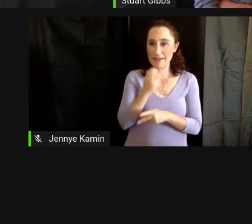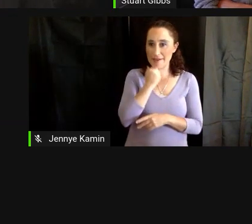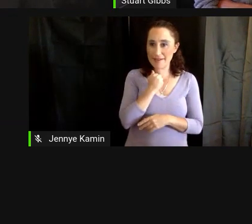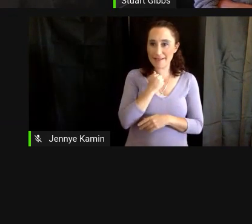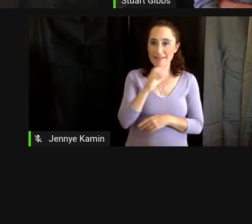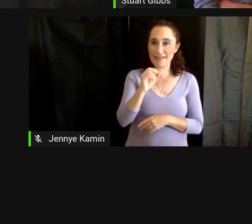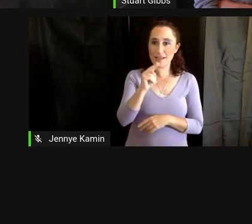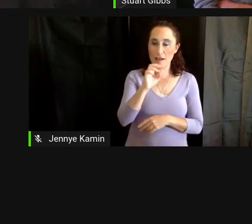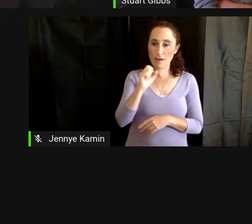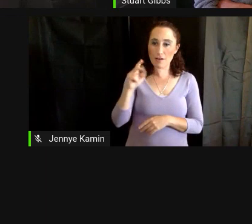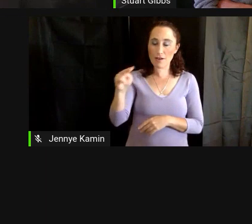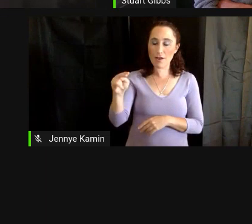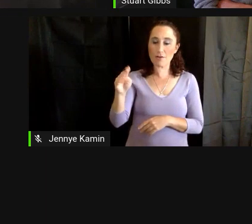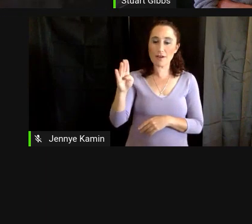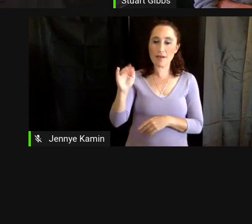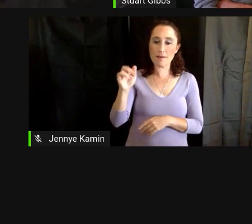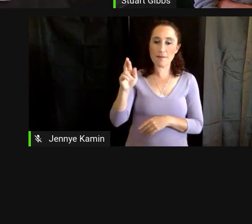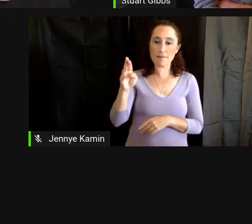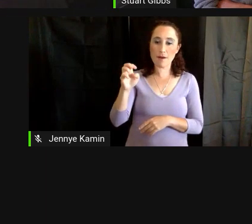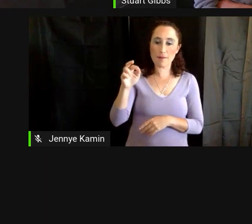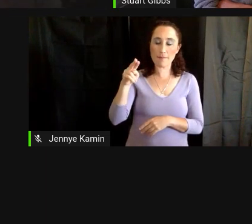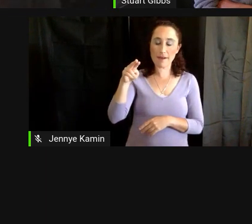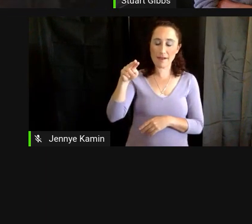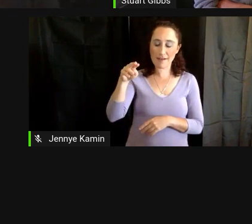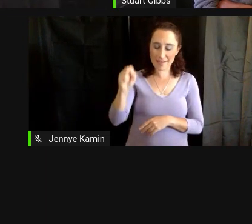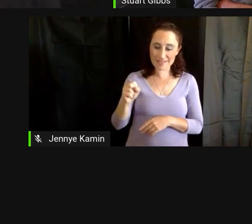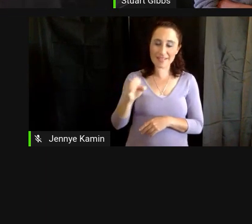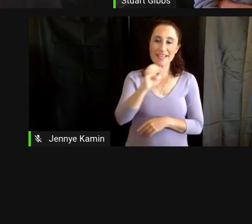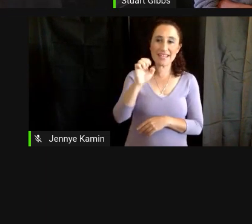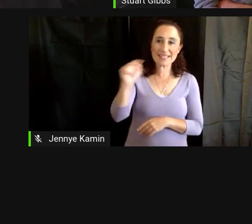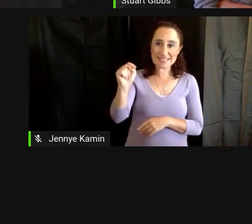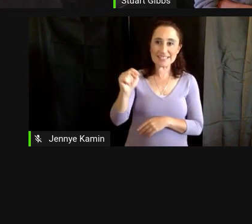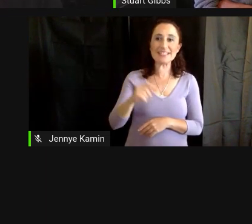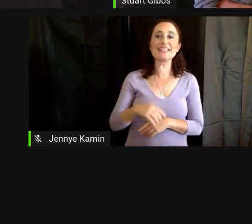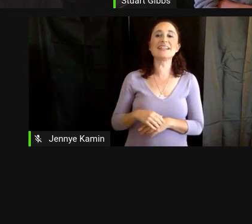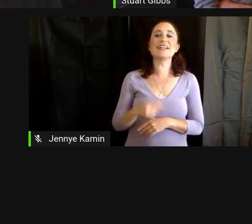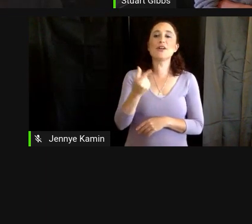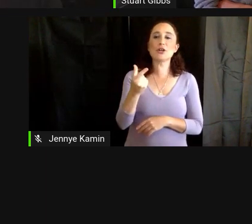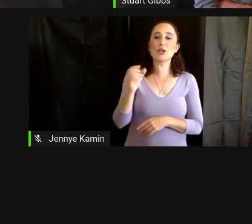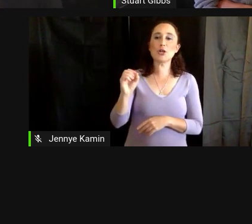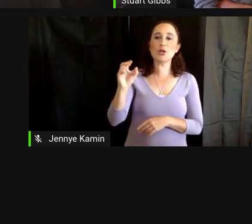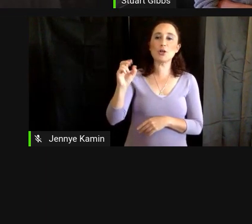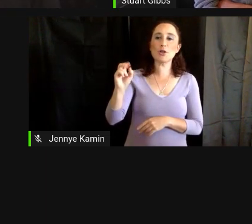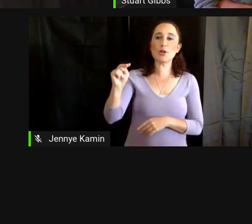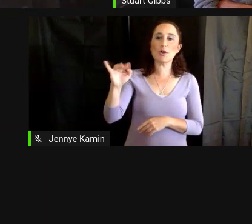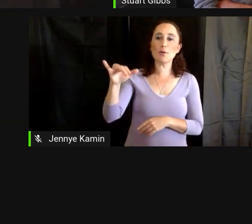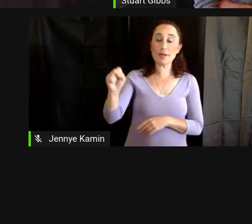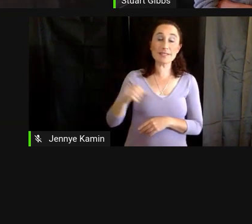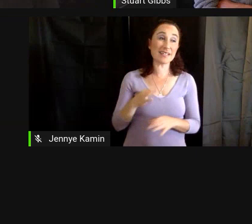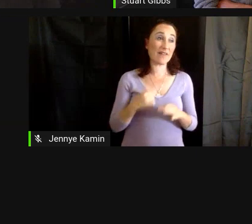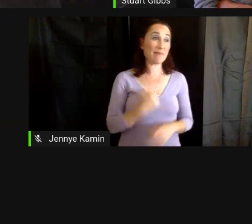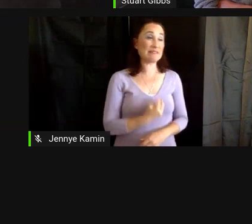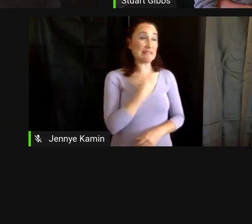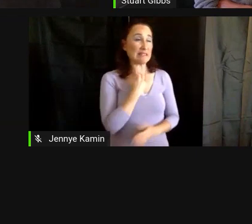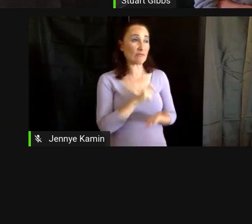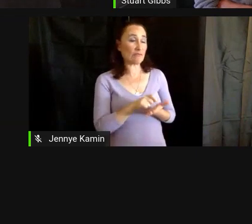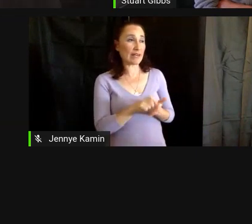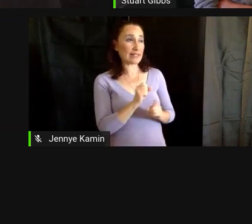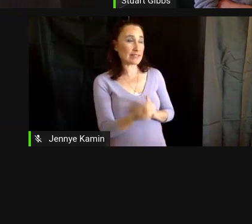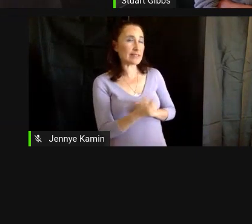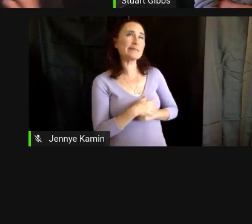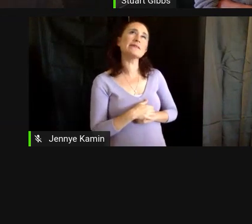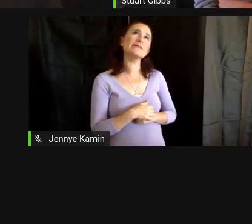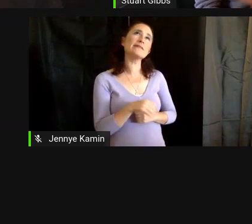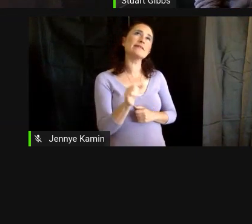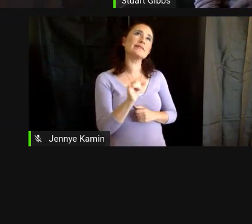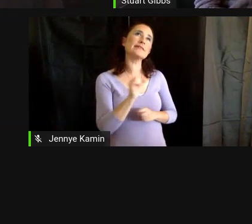Conan the Barbarian, The Goonies, E.T., tons of them. I find that's a helpful way. If I'm stuck writing a scene, I'll sort of think of what's a similar